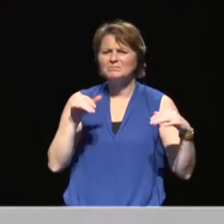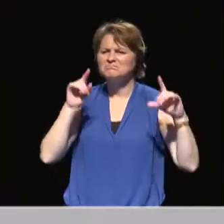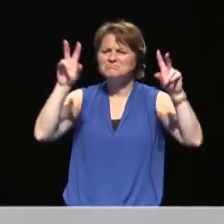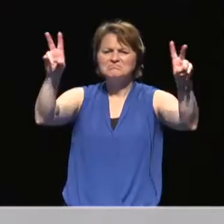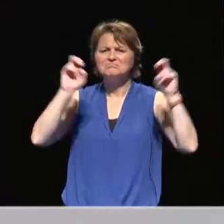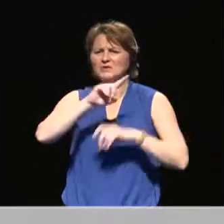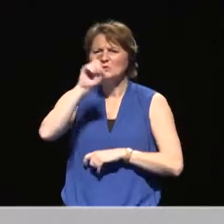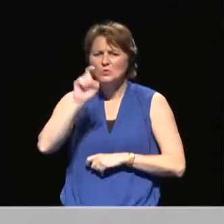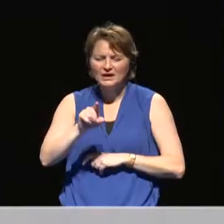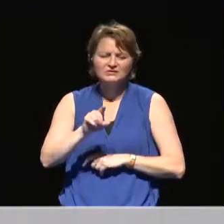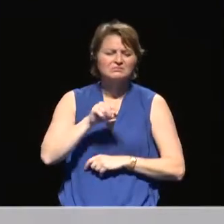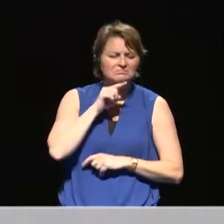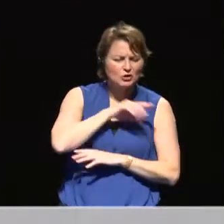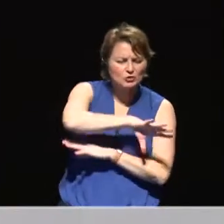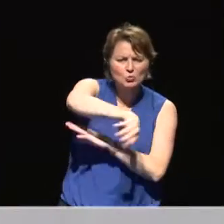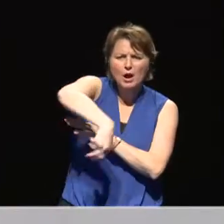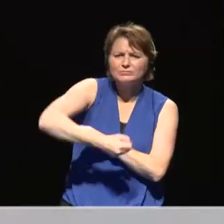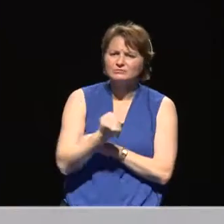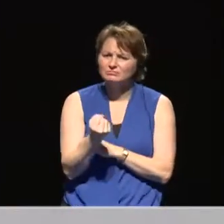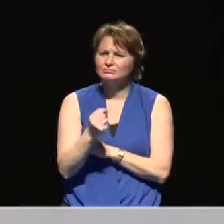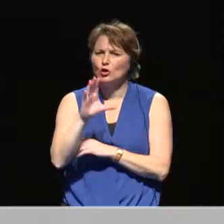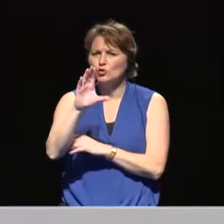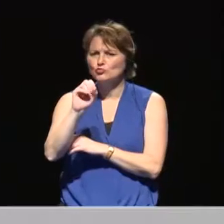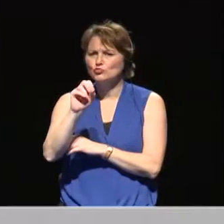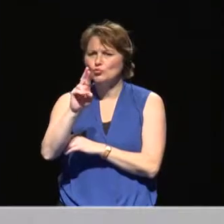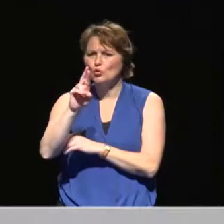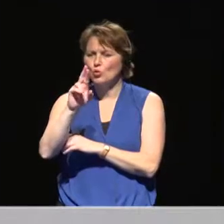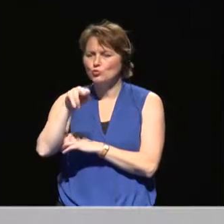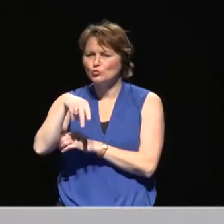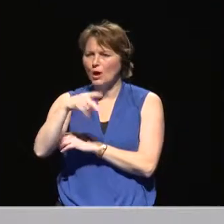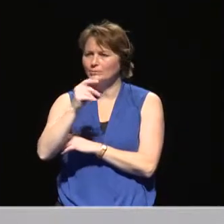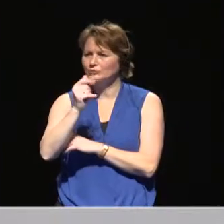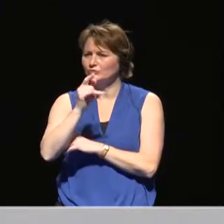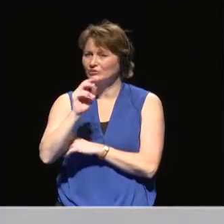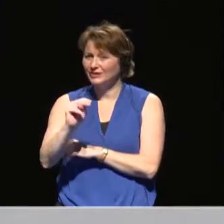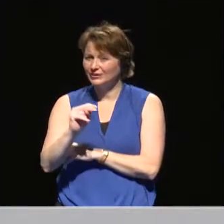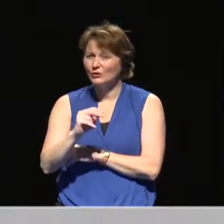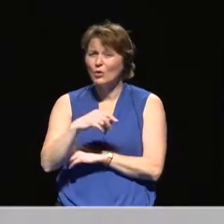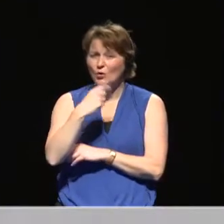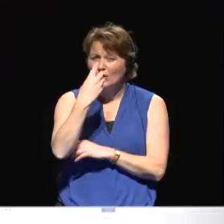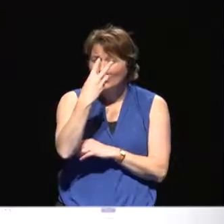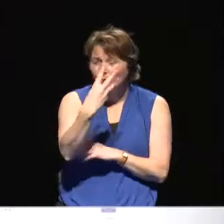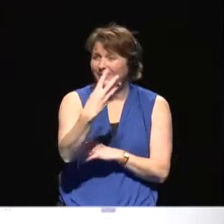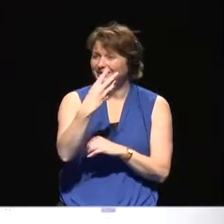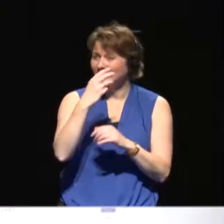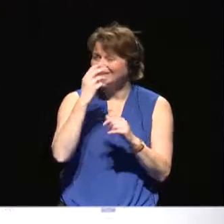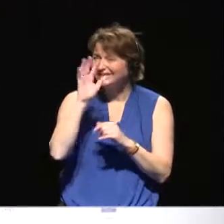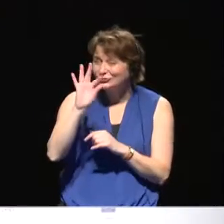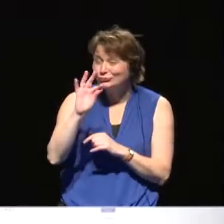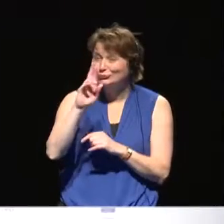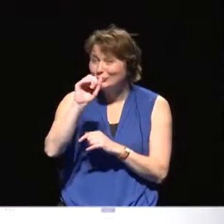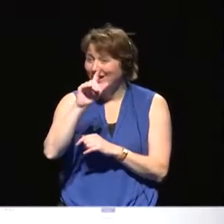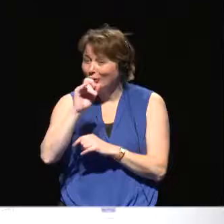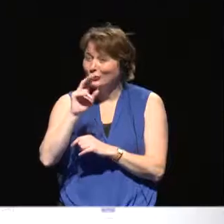of corruption because about $1 trillion every year is coming out